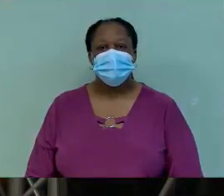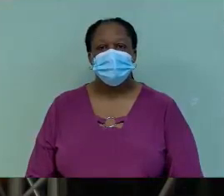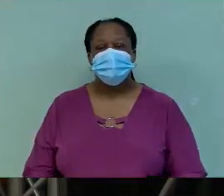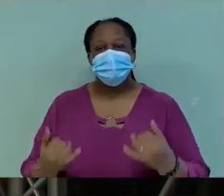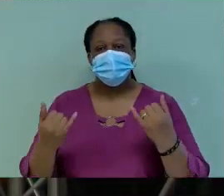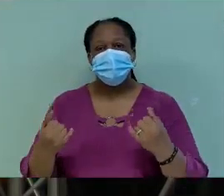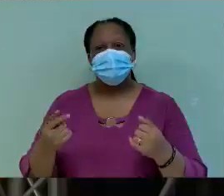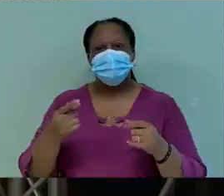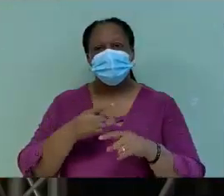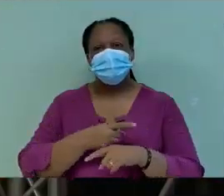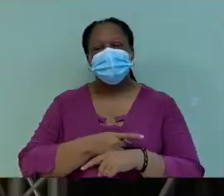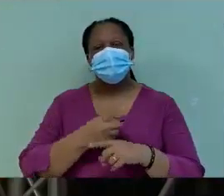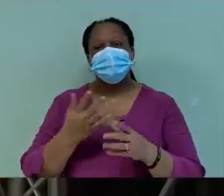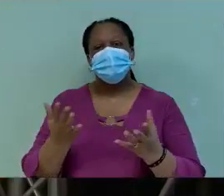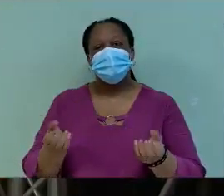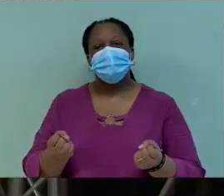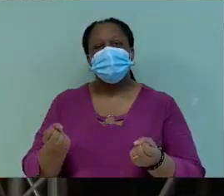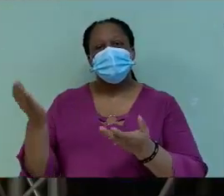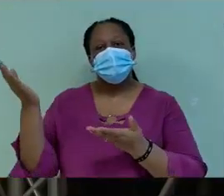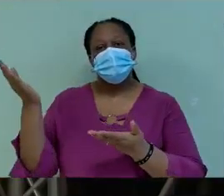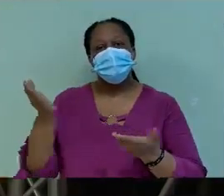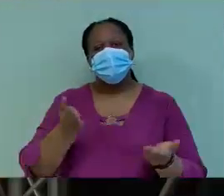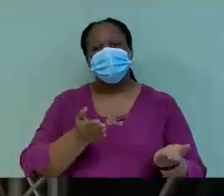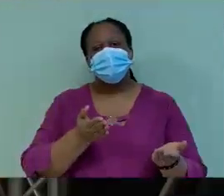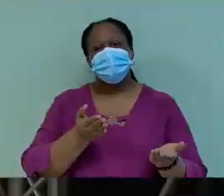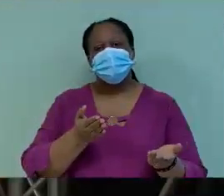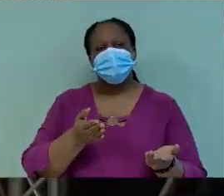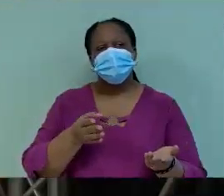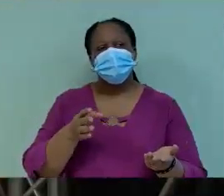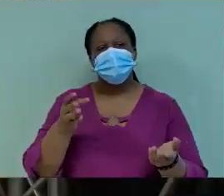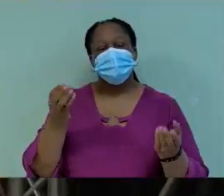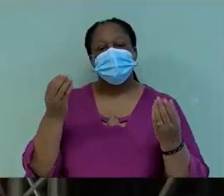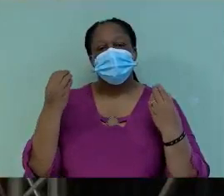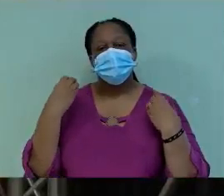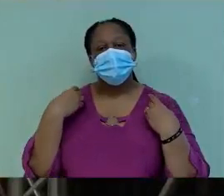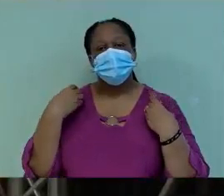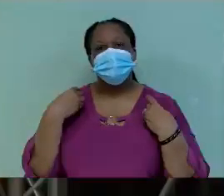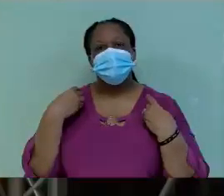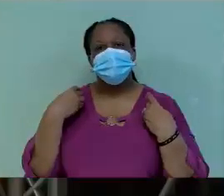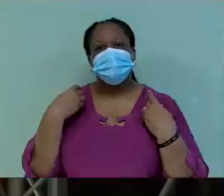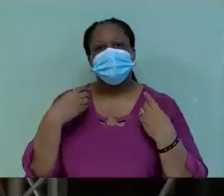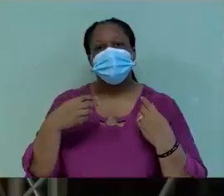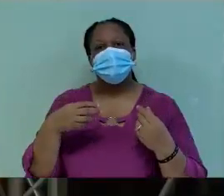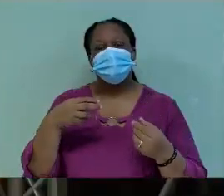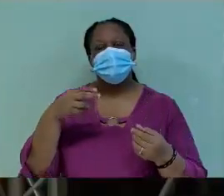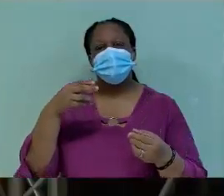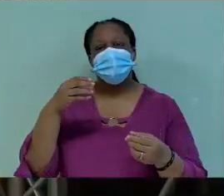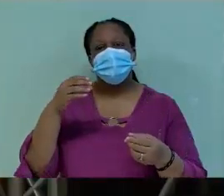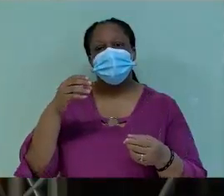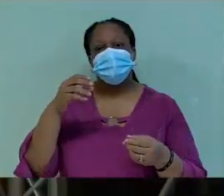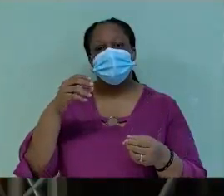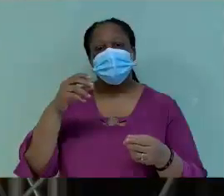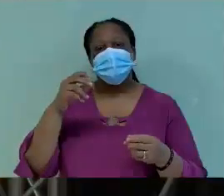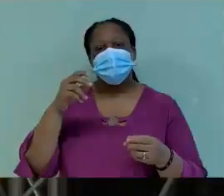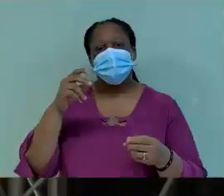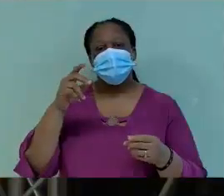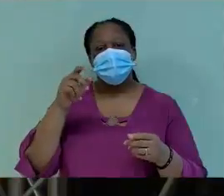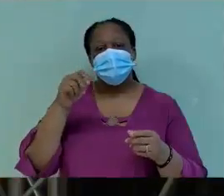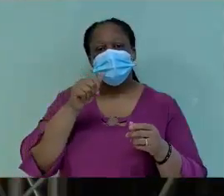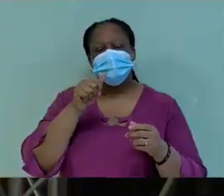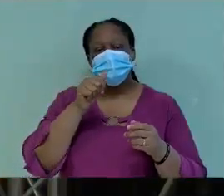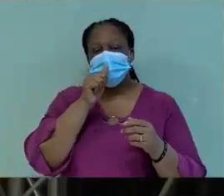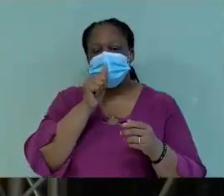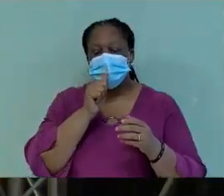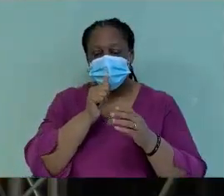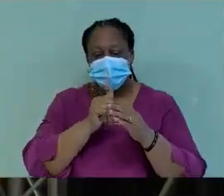Today I would like to invite Chief Personnel Officer in the Human Resource Management Department